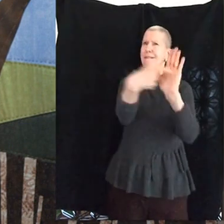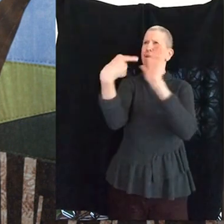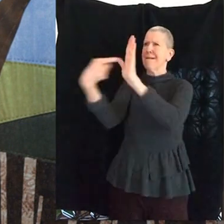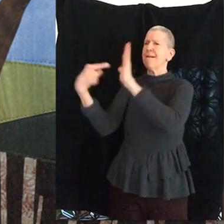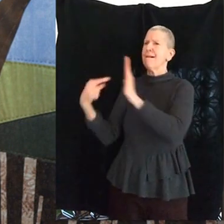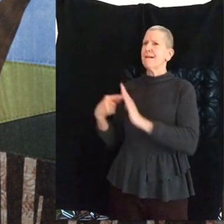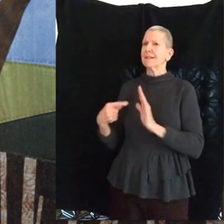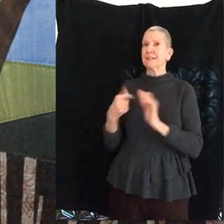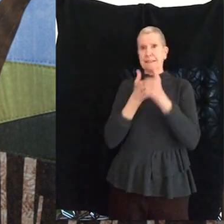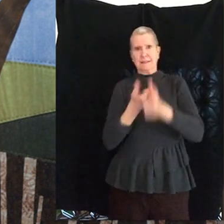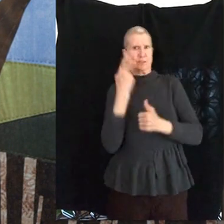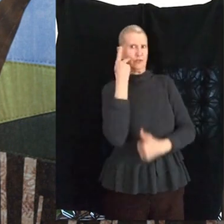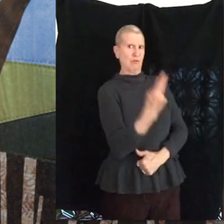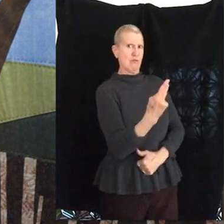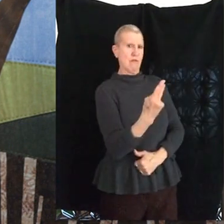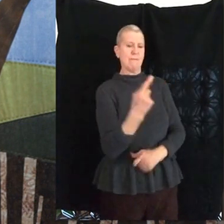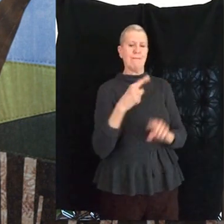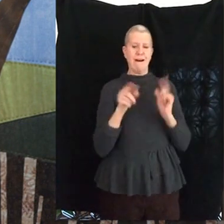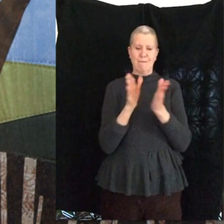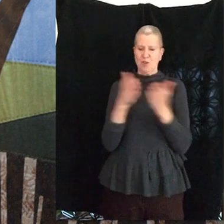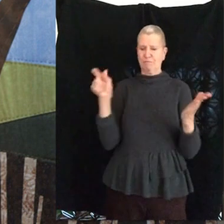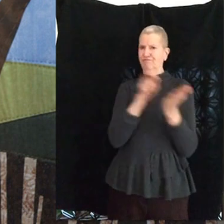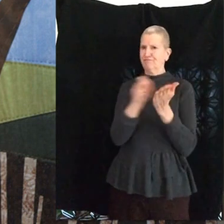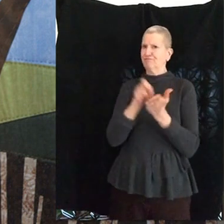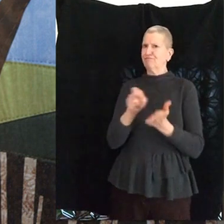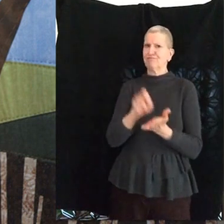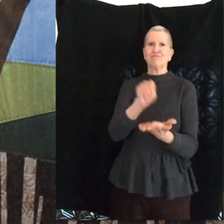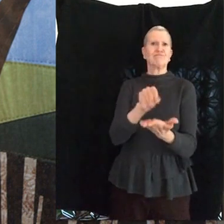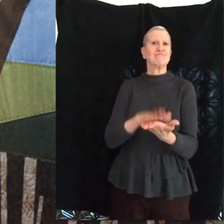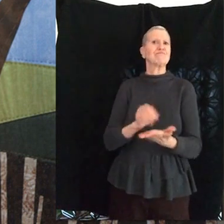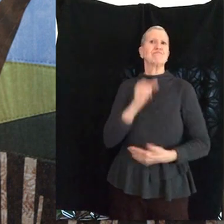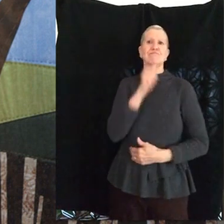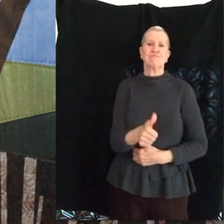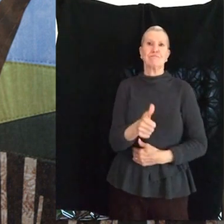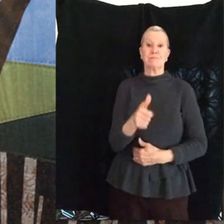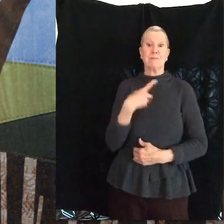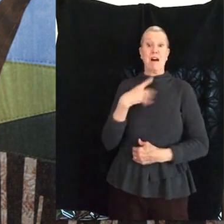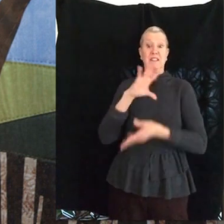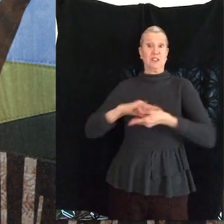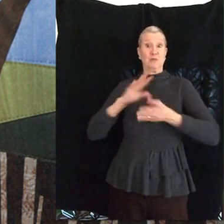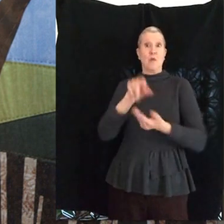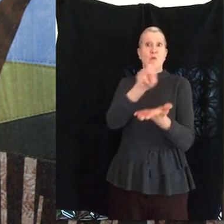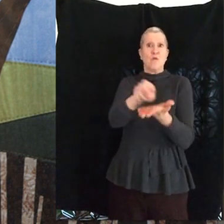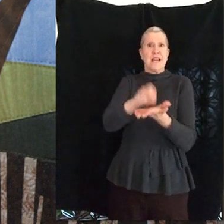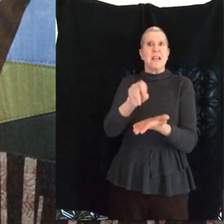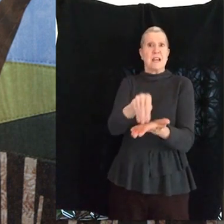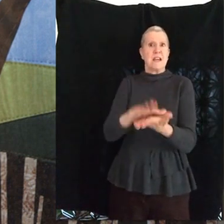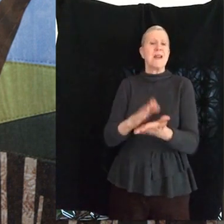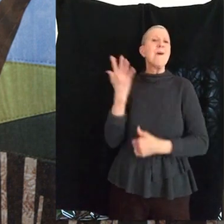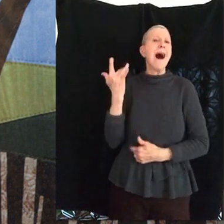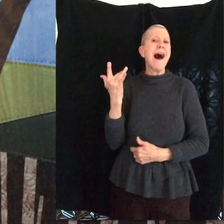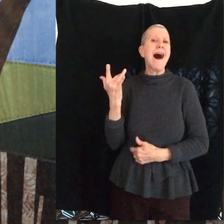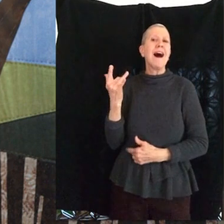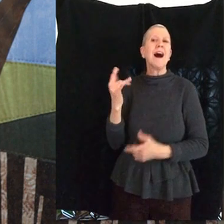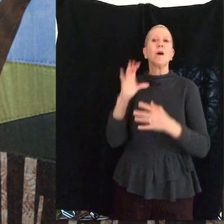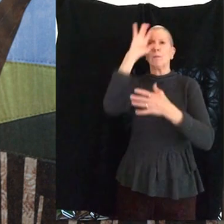of his disciples, which are not written in this book. But these are written so that you may come to believe that Jesus